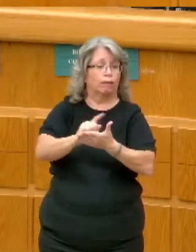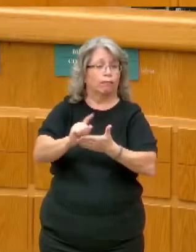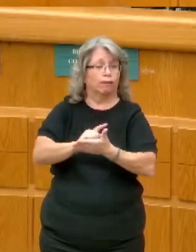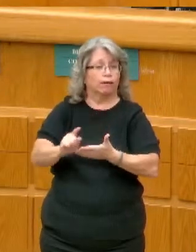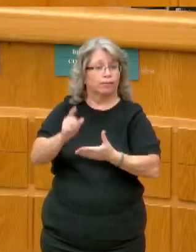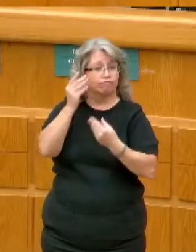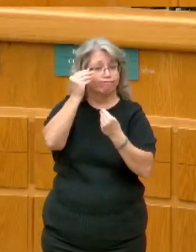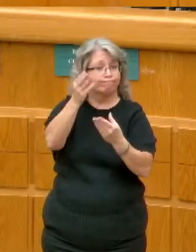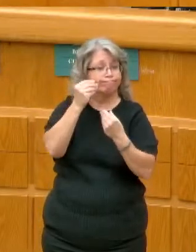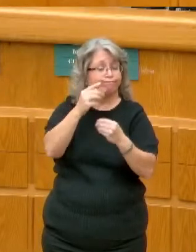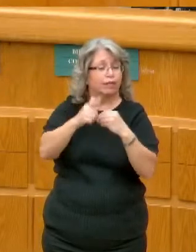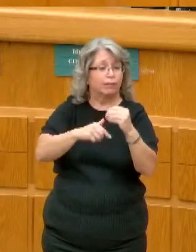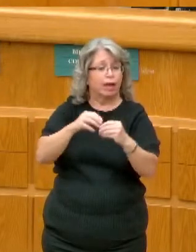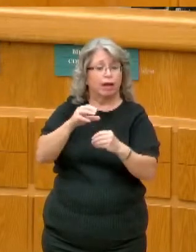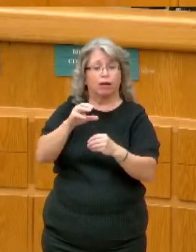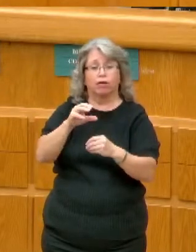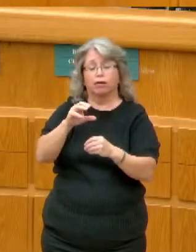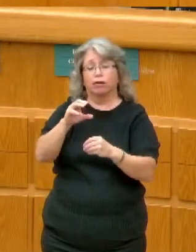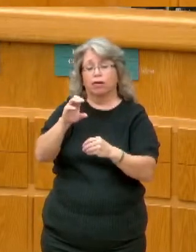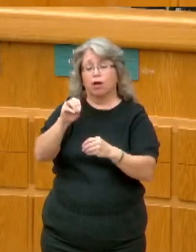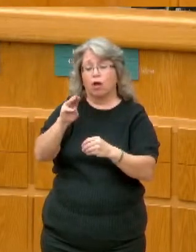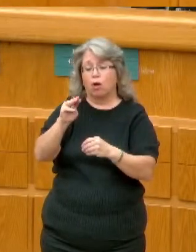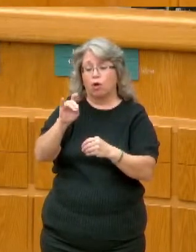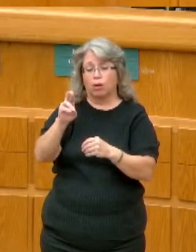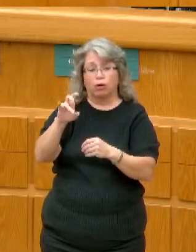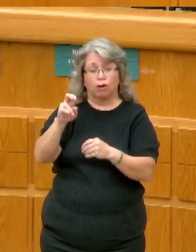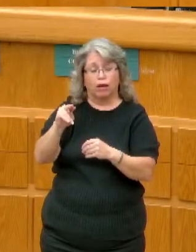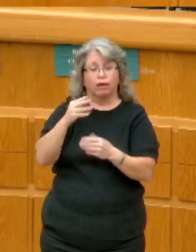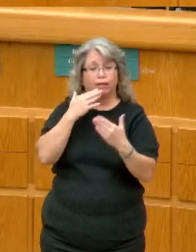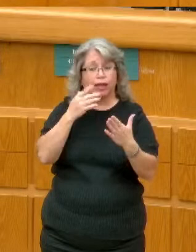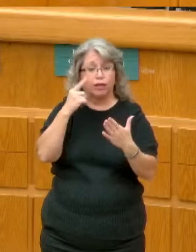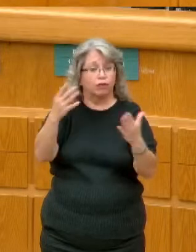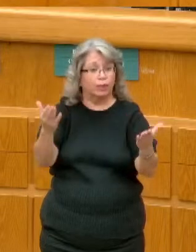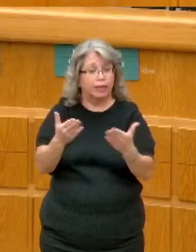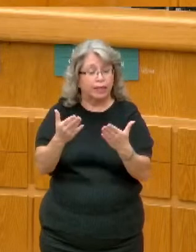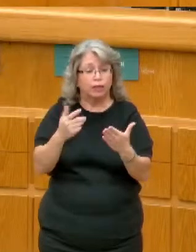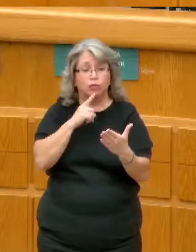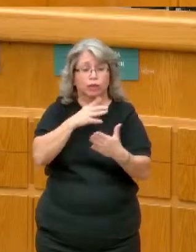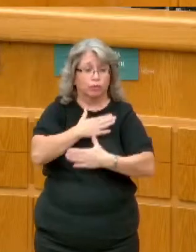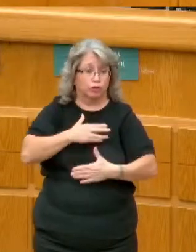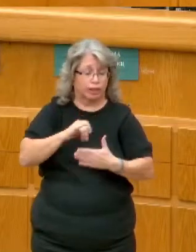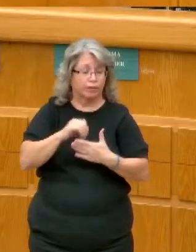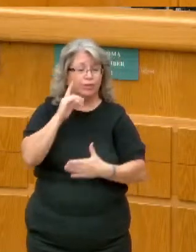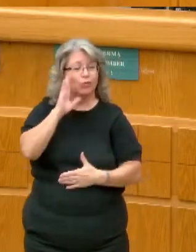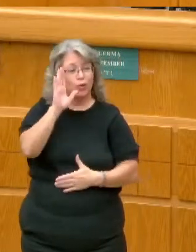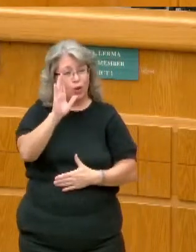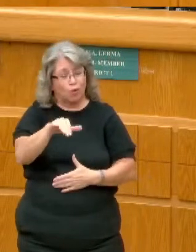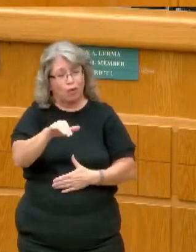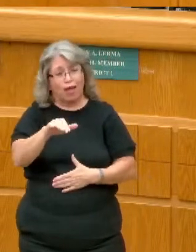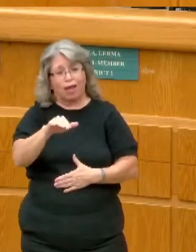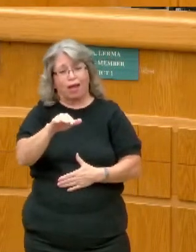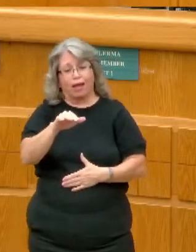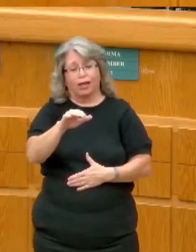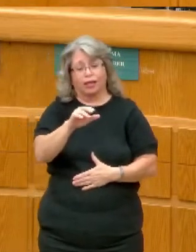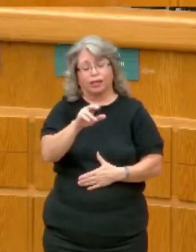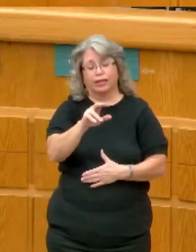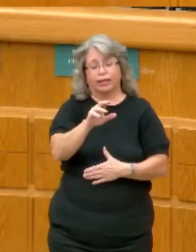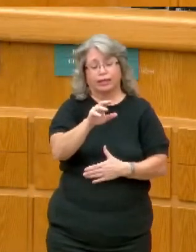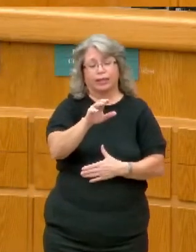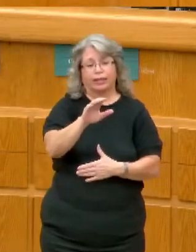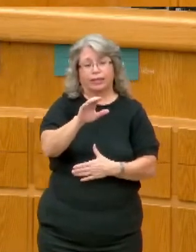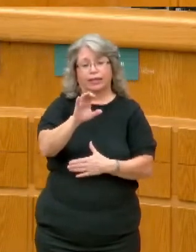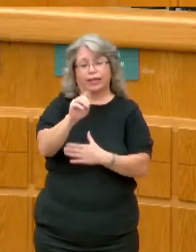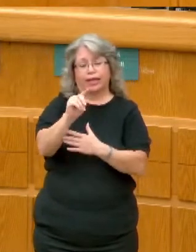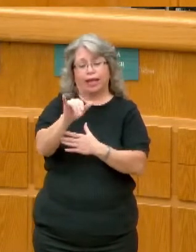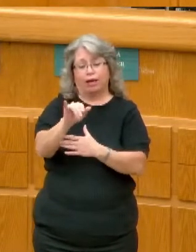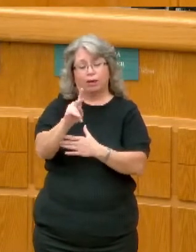So thank you all for being here. We really appreciate it. You know that the Corpus Christi Nueces County Public Health District will continue to monitor